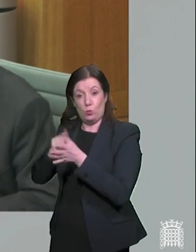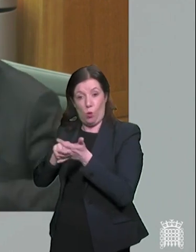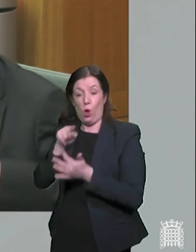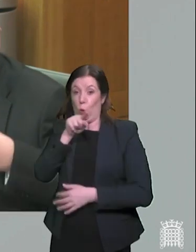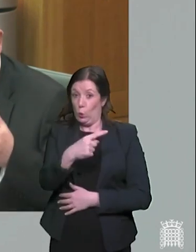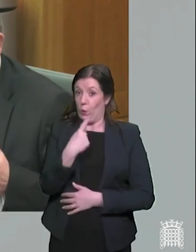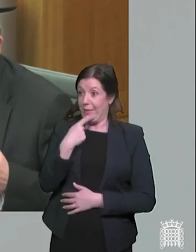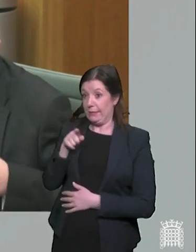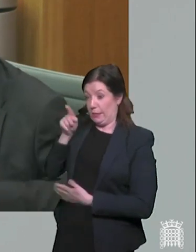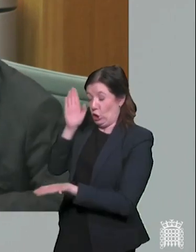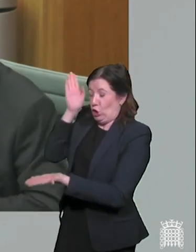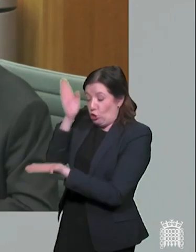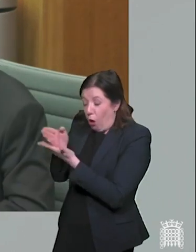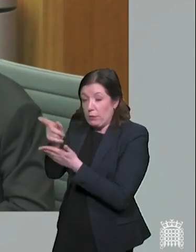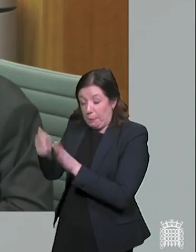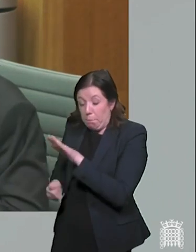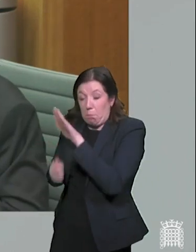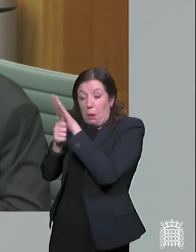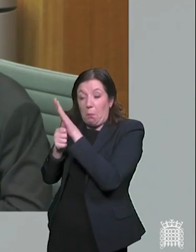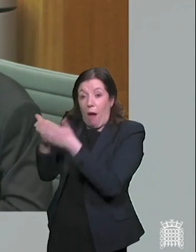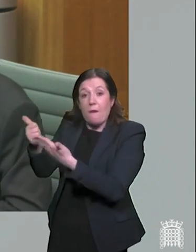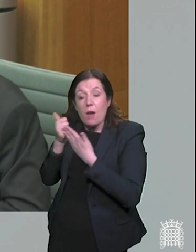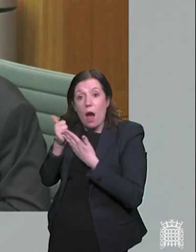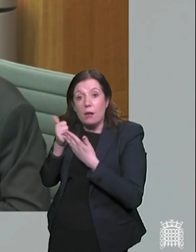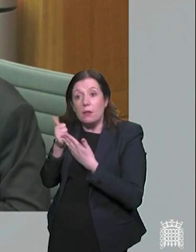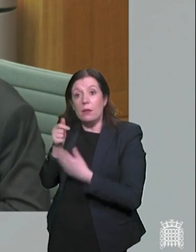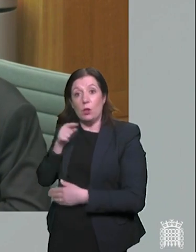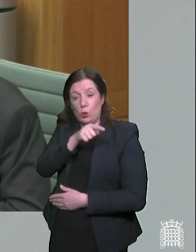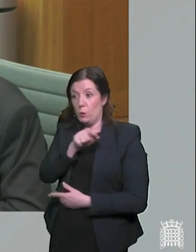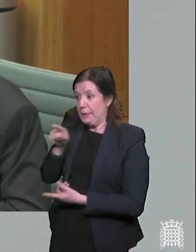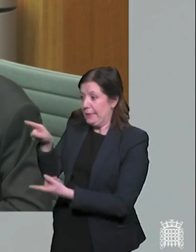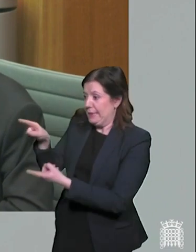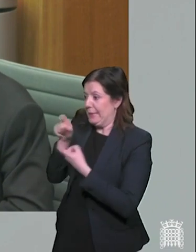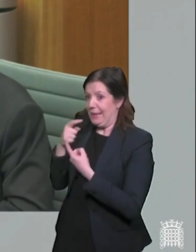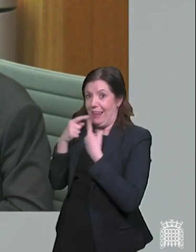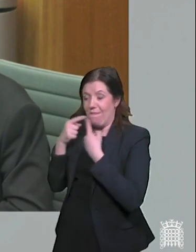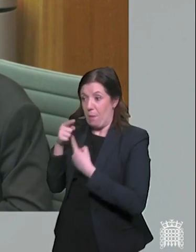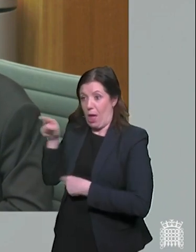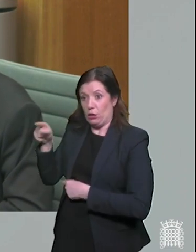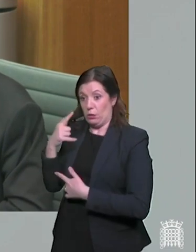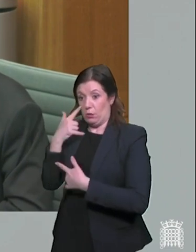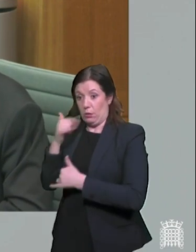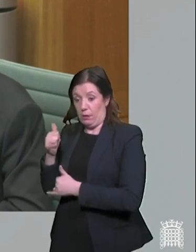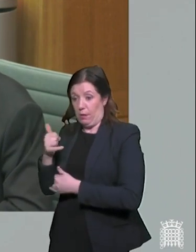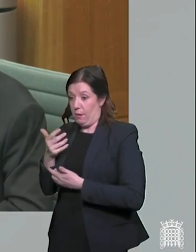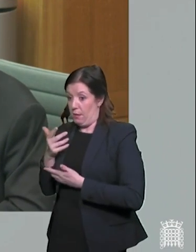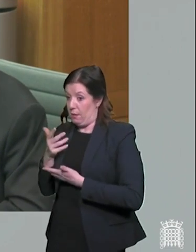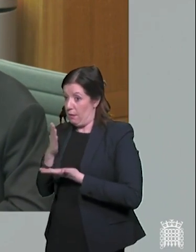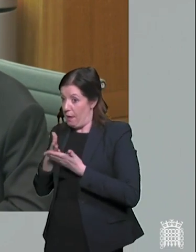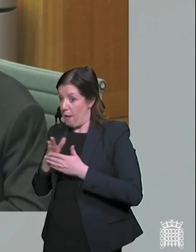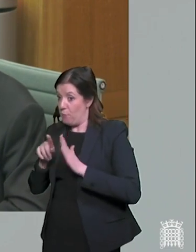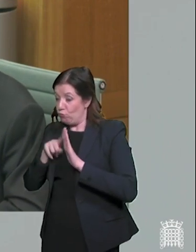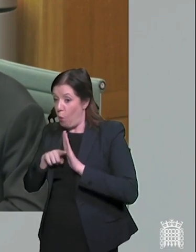principal advisors, your trusted advisor, the person whose assurance you relied on in the House of Commons,